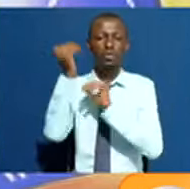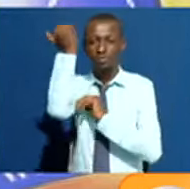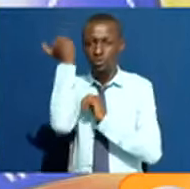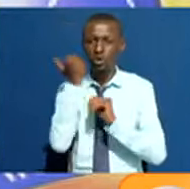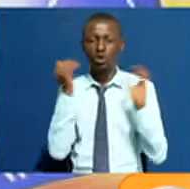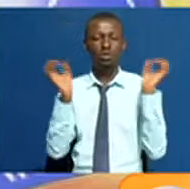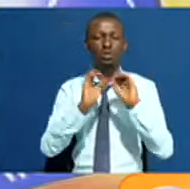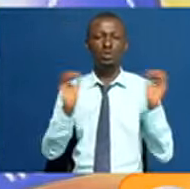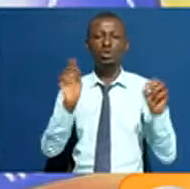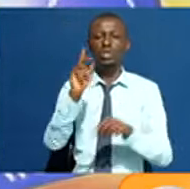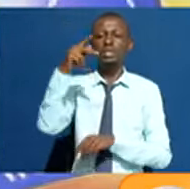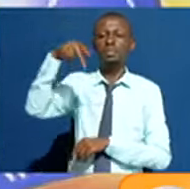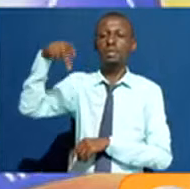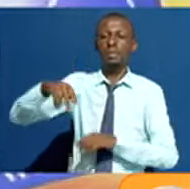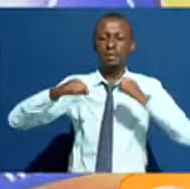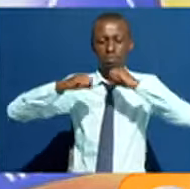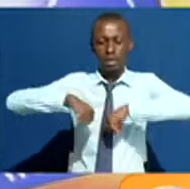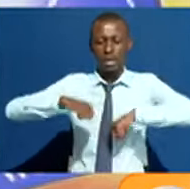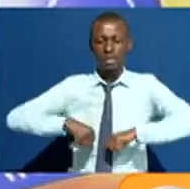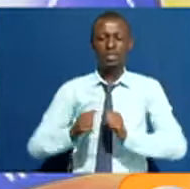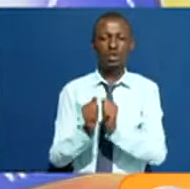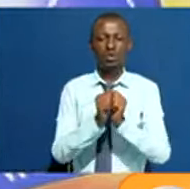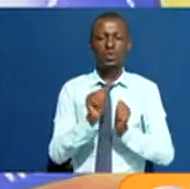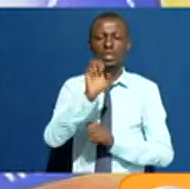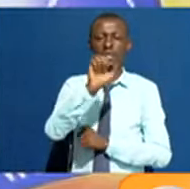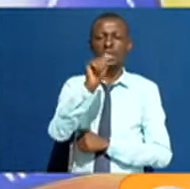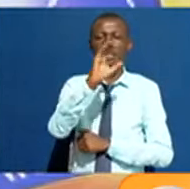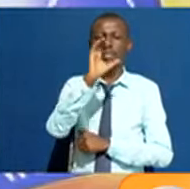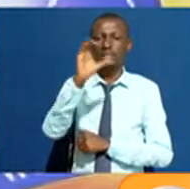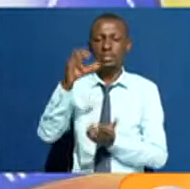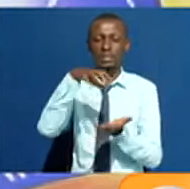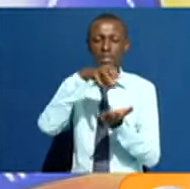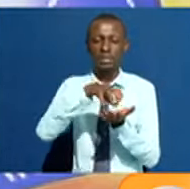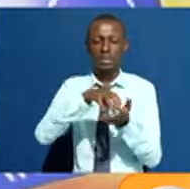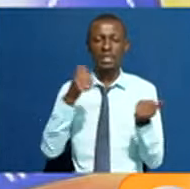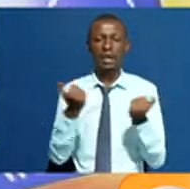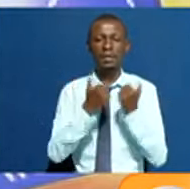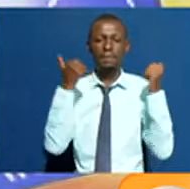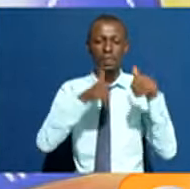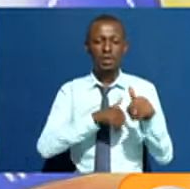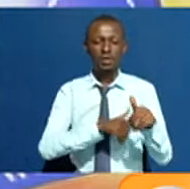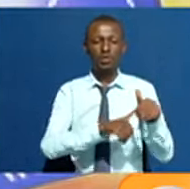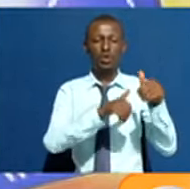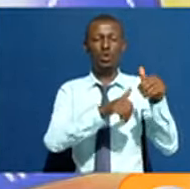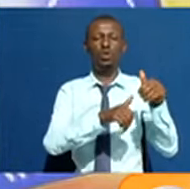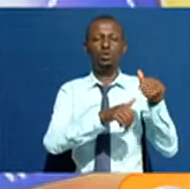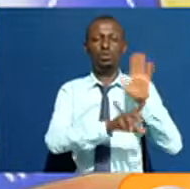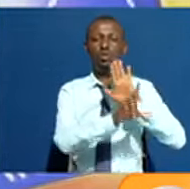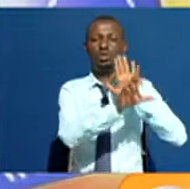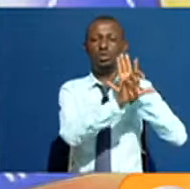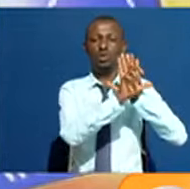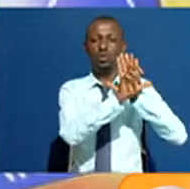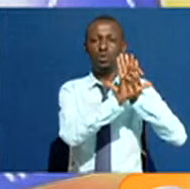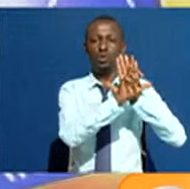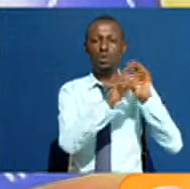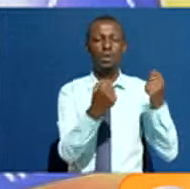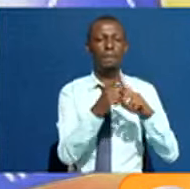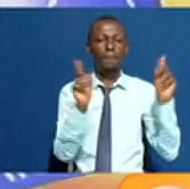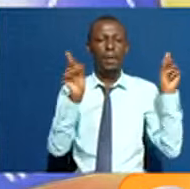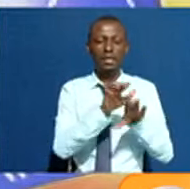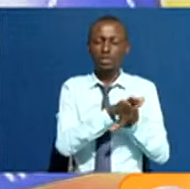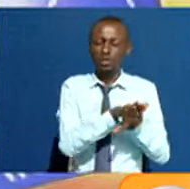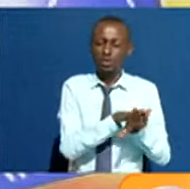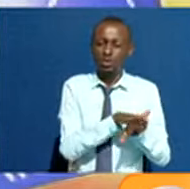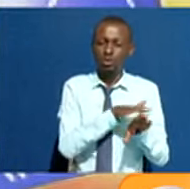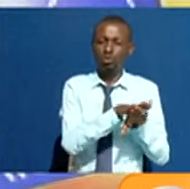Should the DPP agree with the EACC, cases take the full course of justice. The wheels are usually slow